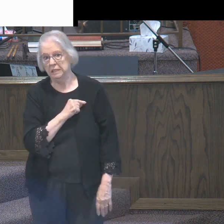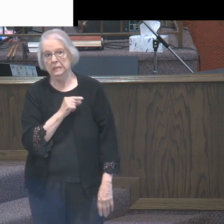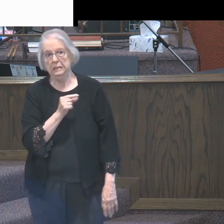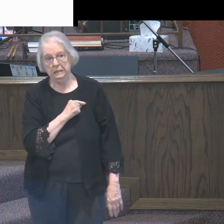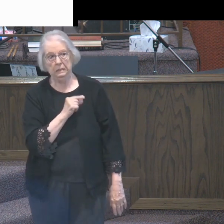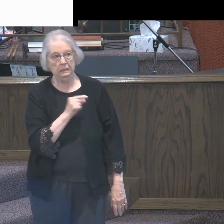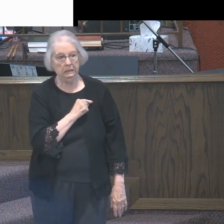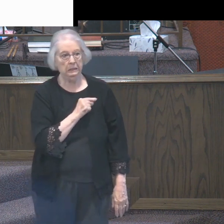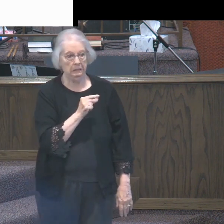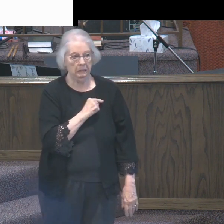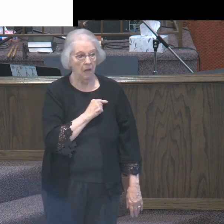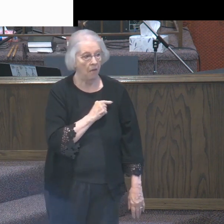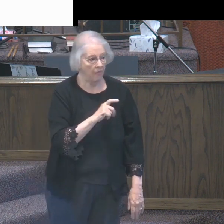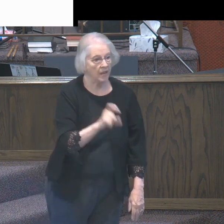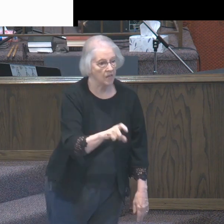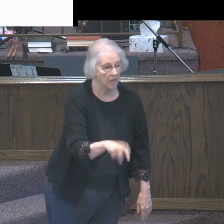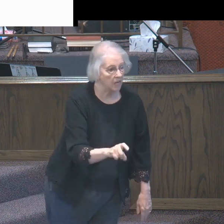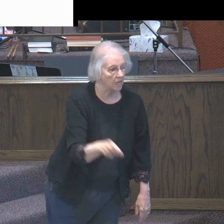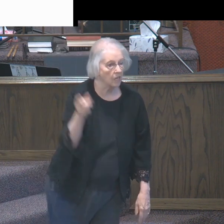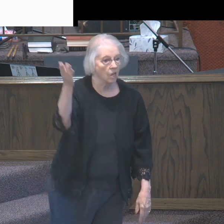that God is just.